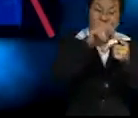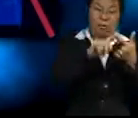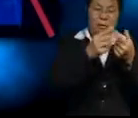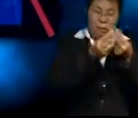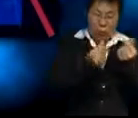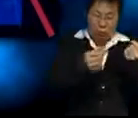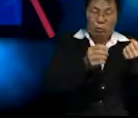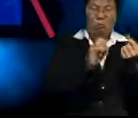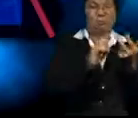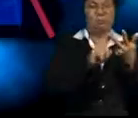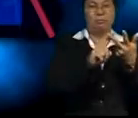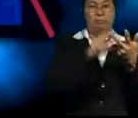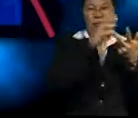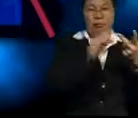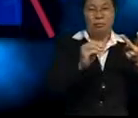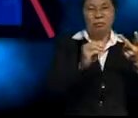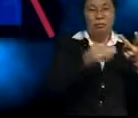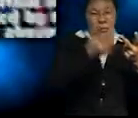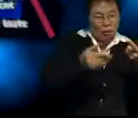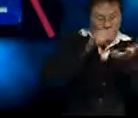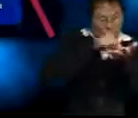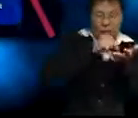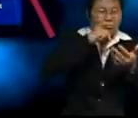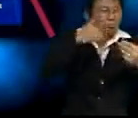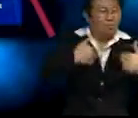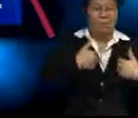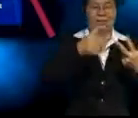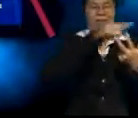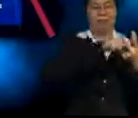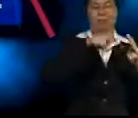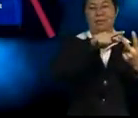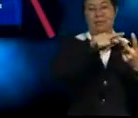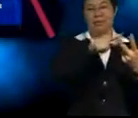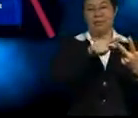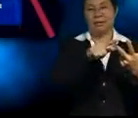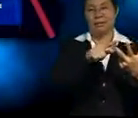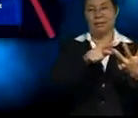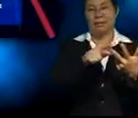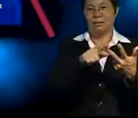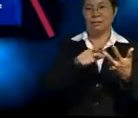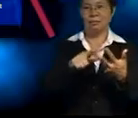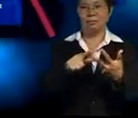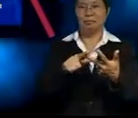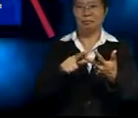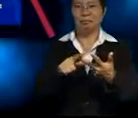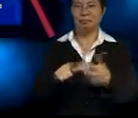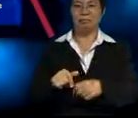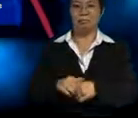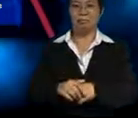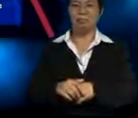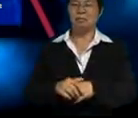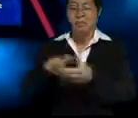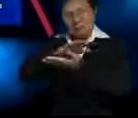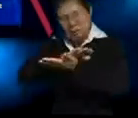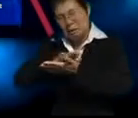dissolved substances, and suspended materials. Although water from distillation is clean,